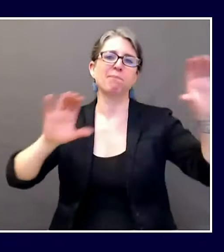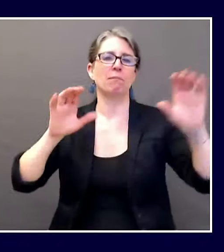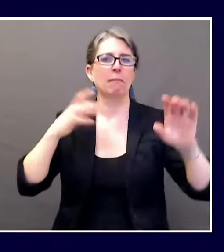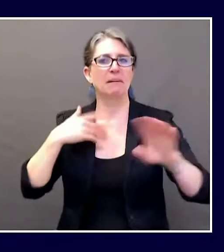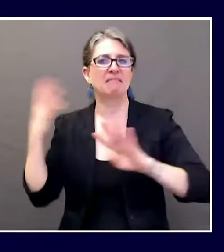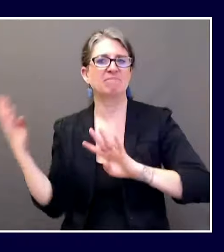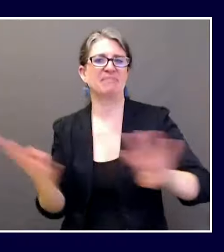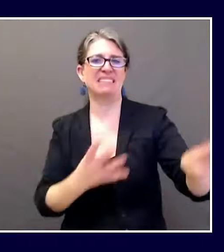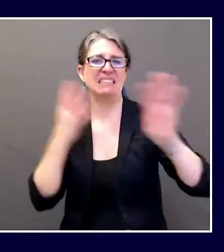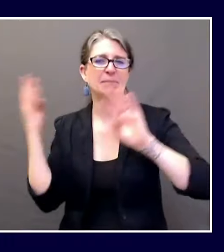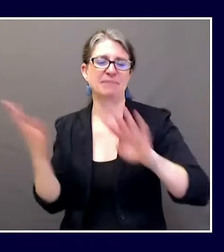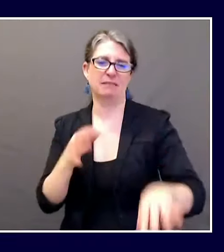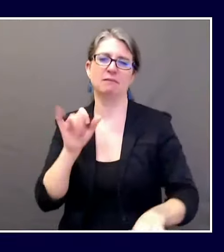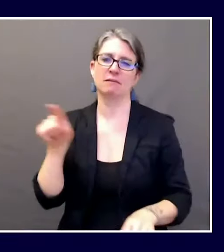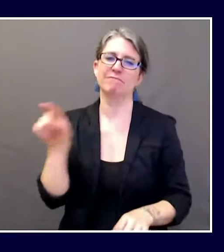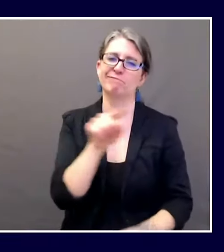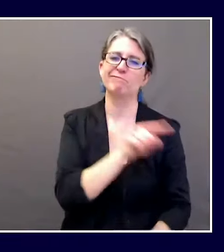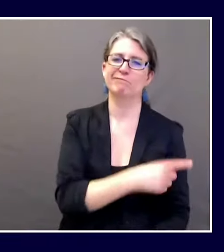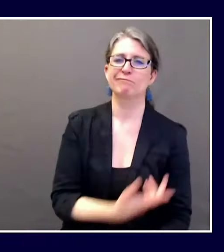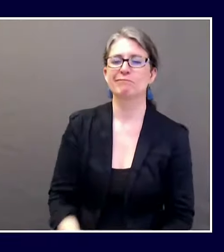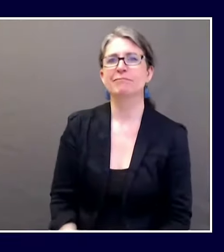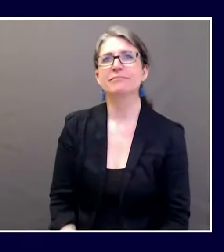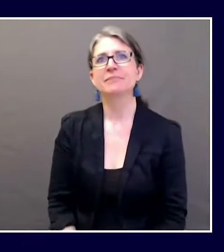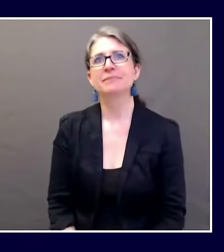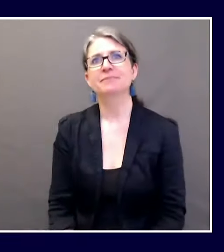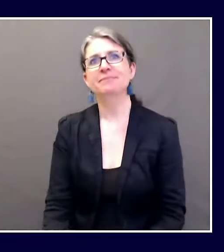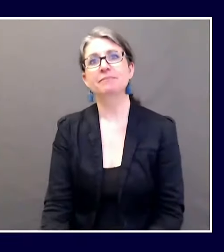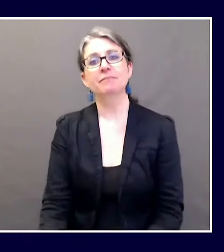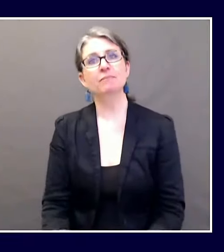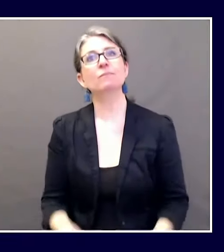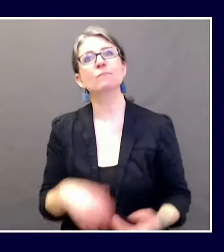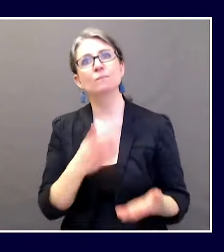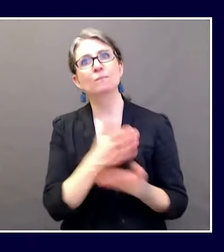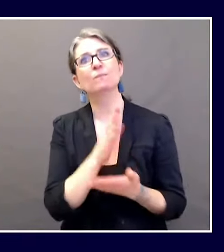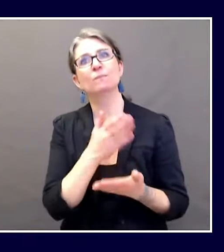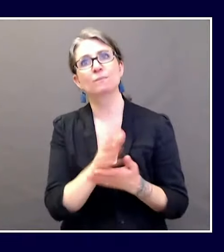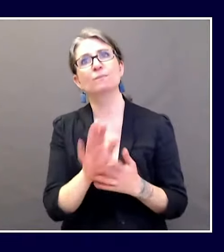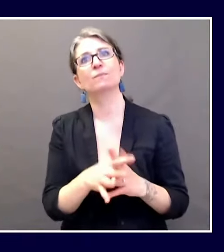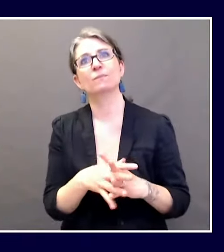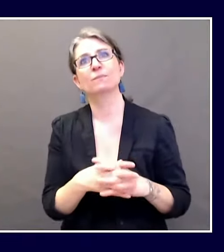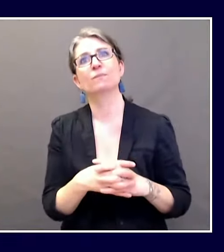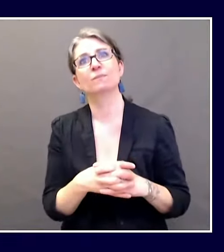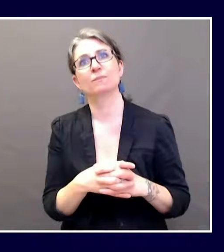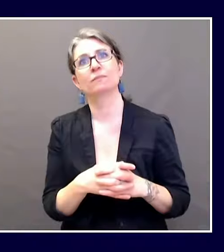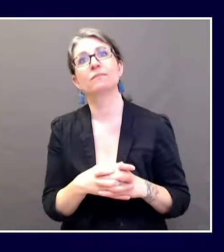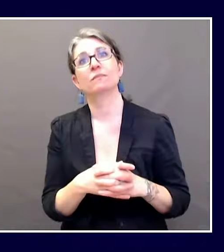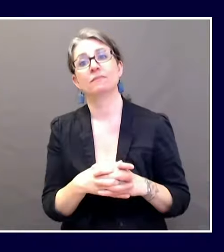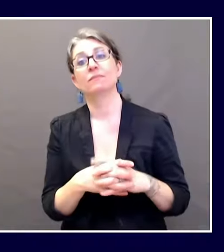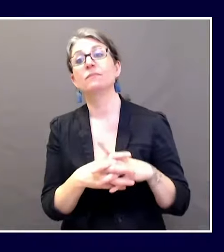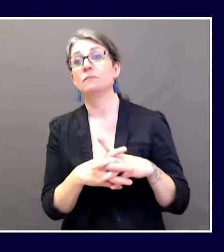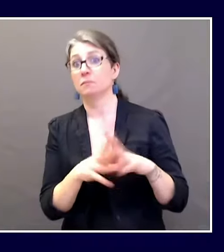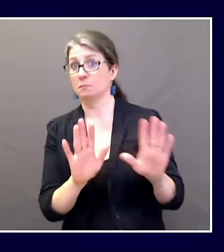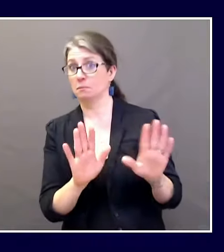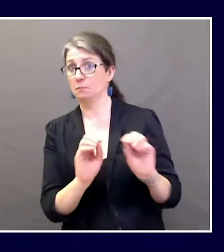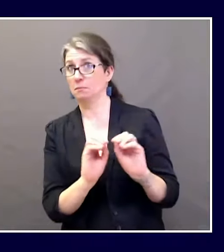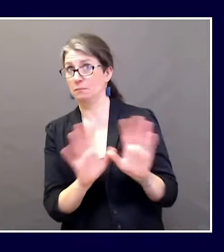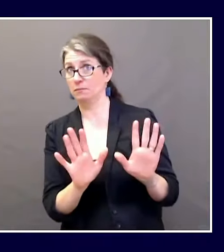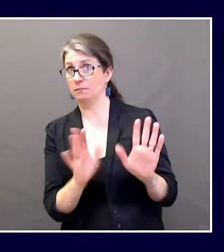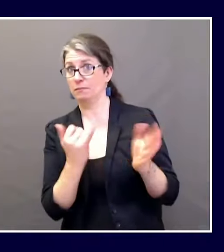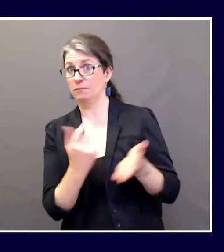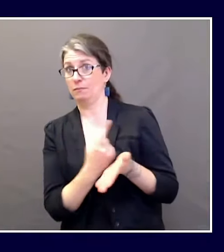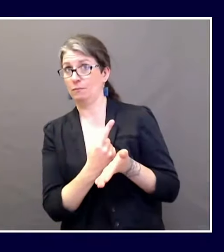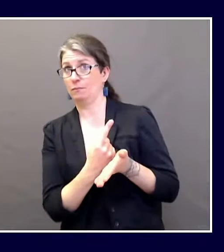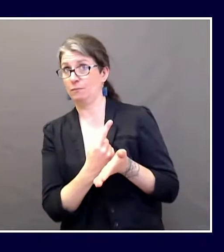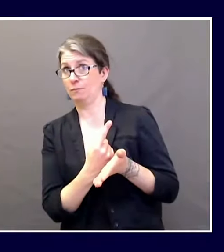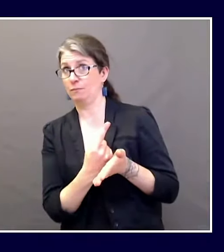increase or allocation this week, and then you said no increase. Is it, which one is it? Ask me your